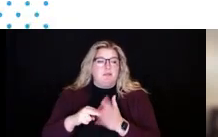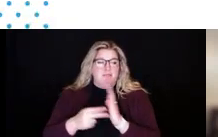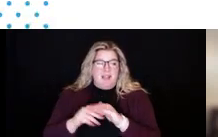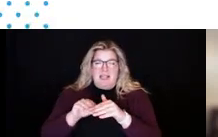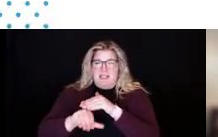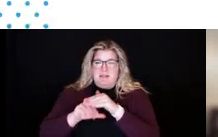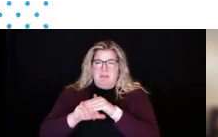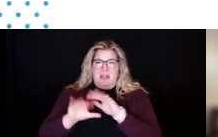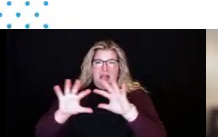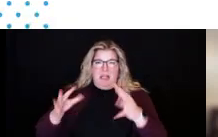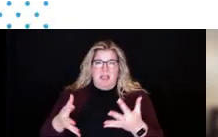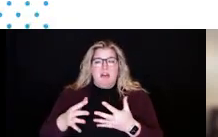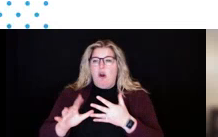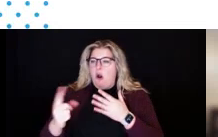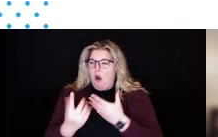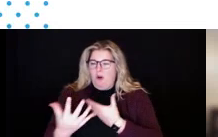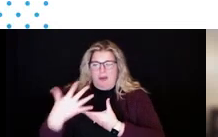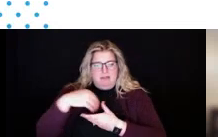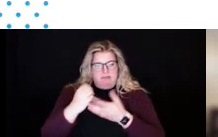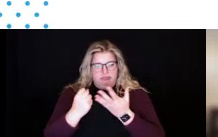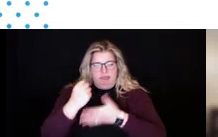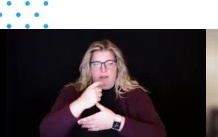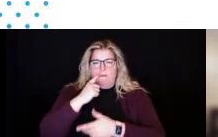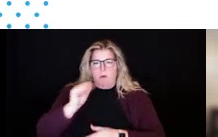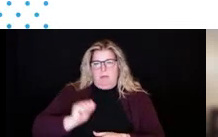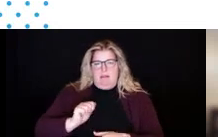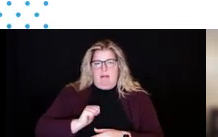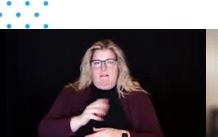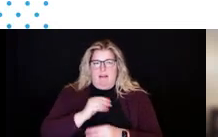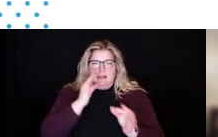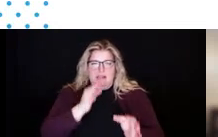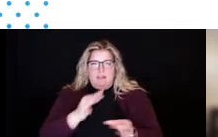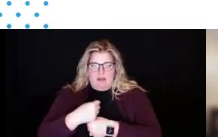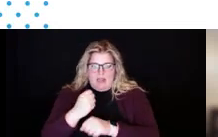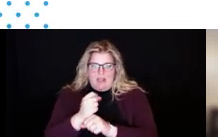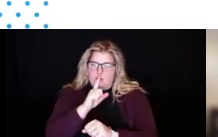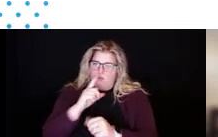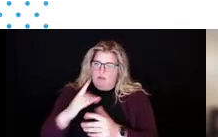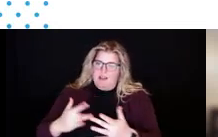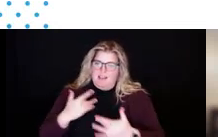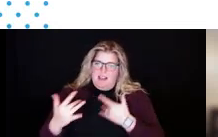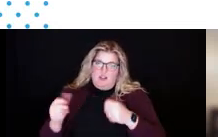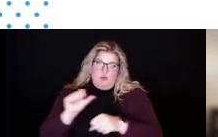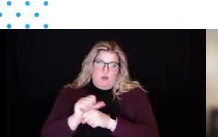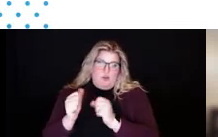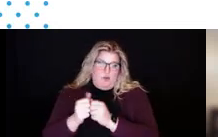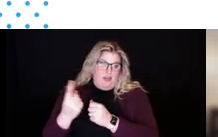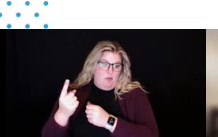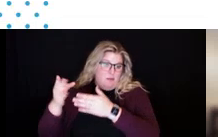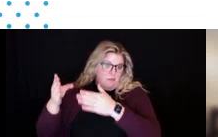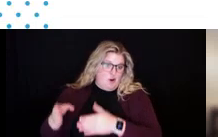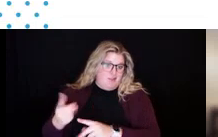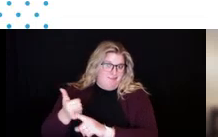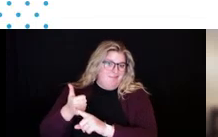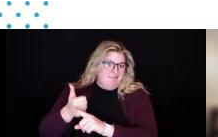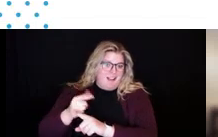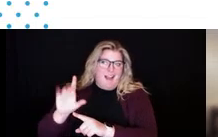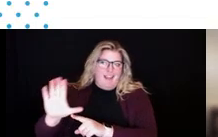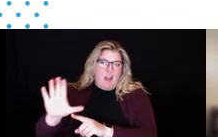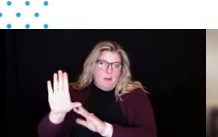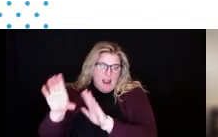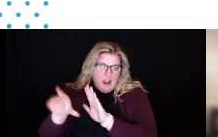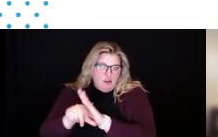part of the decision-making process for me. And I'm very excited to work alongside someone who has a very similar background and mission